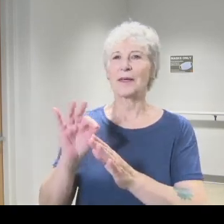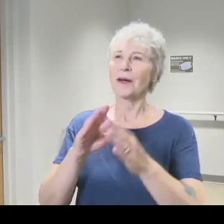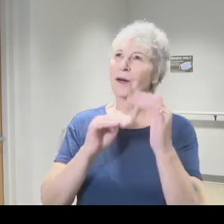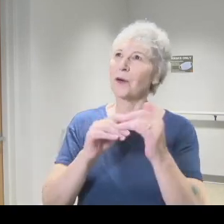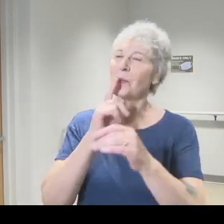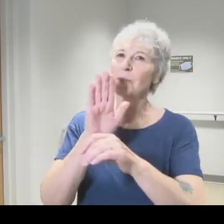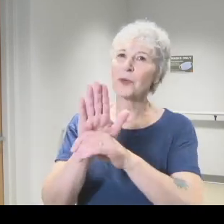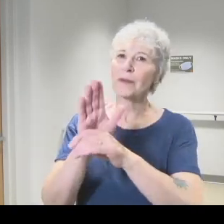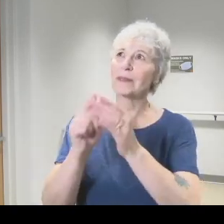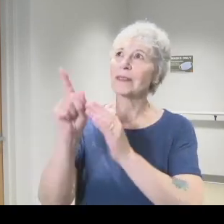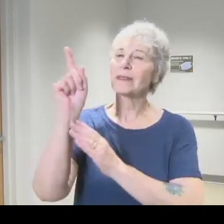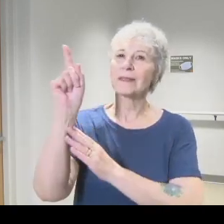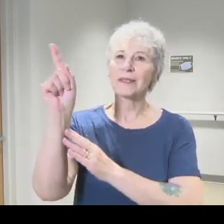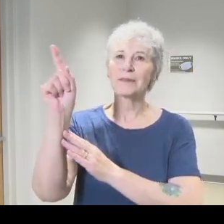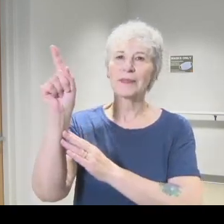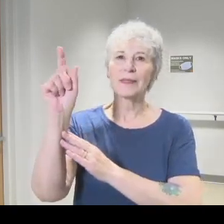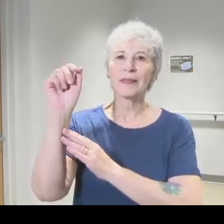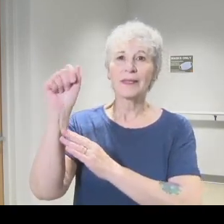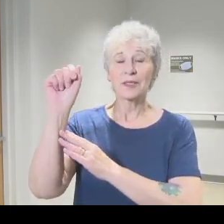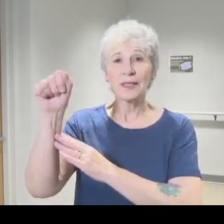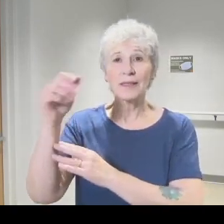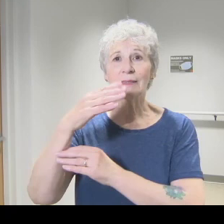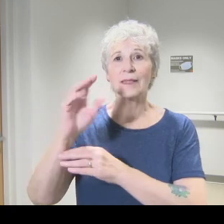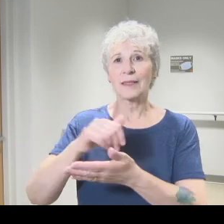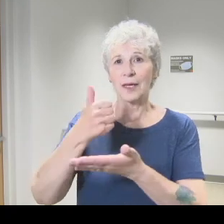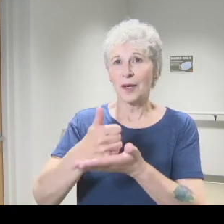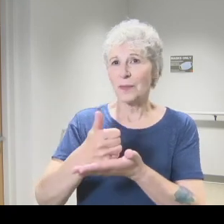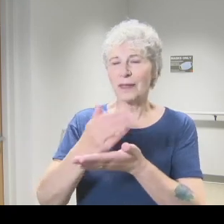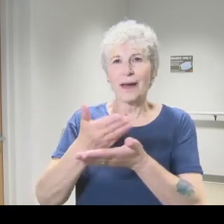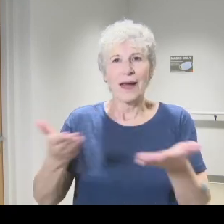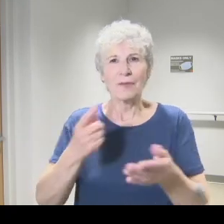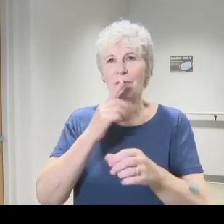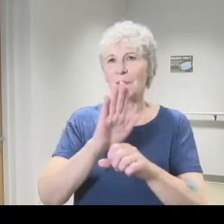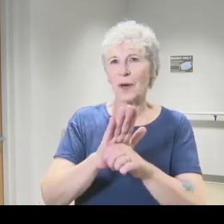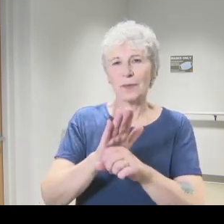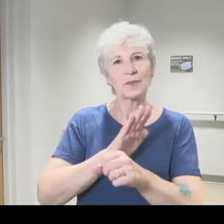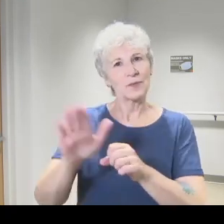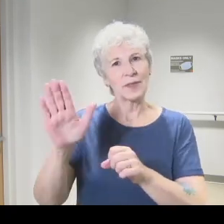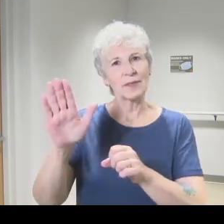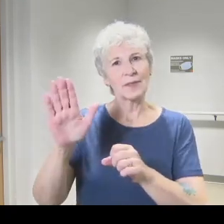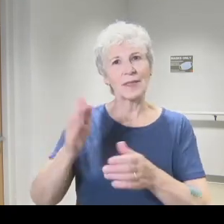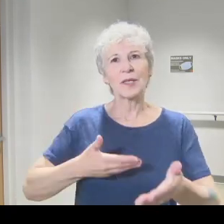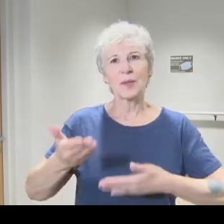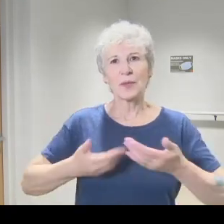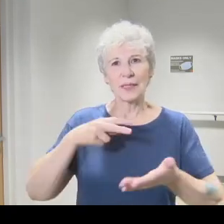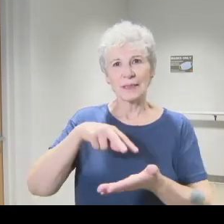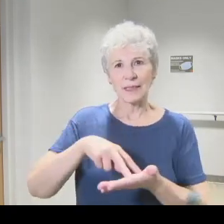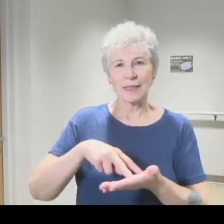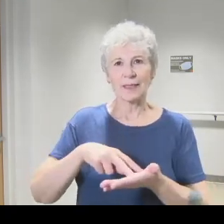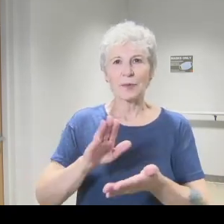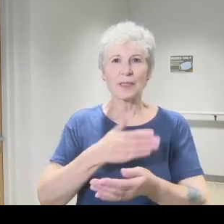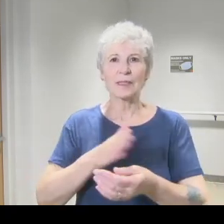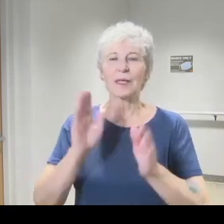Jesus, the yes and the amen of every promise of Scripture is fulfilled. And we can trust him for that. So I invite you to stand with us as we sing